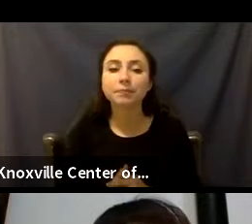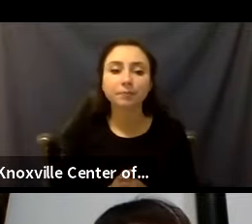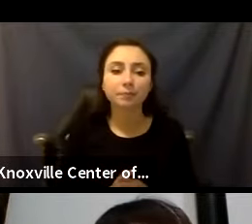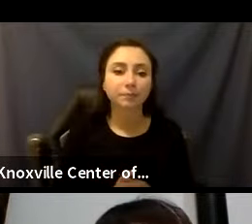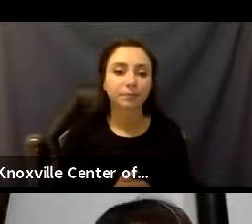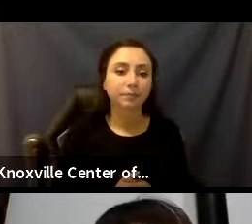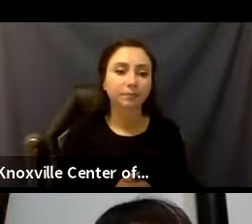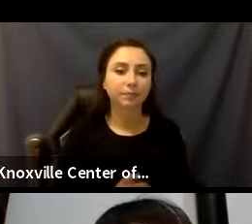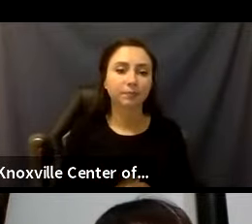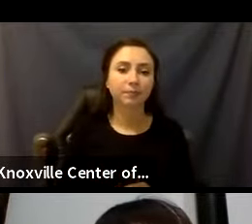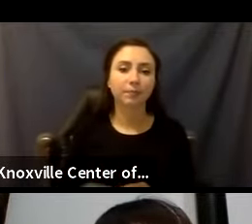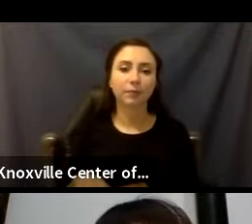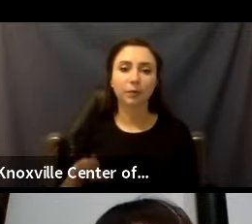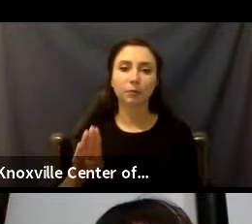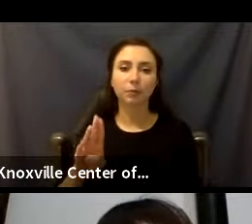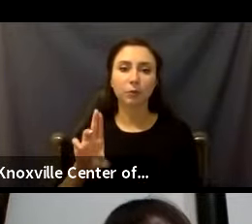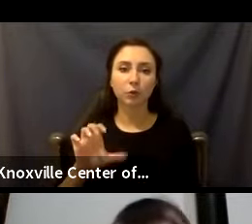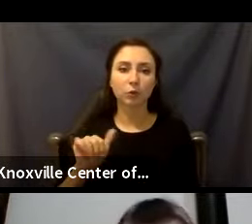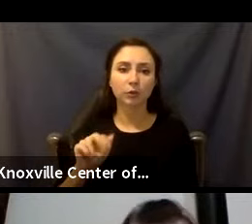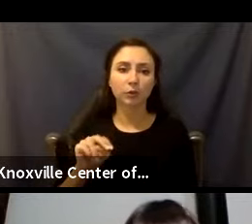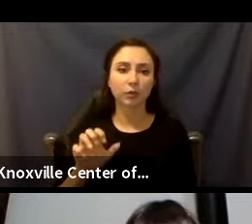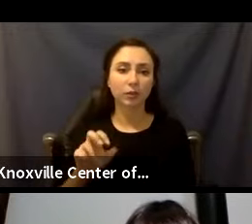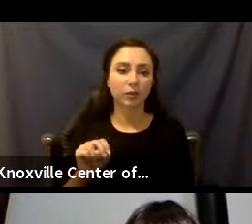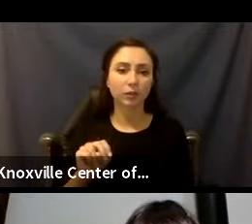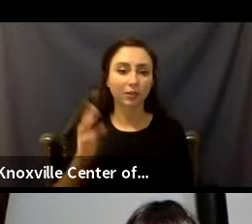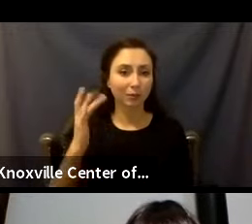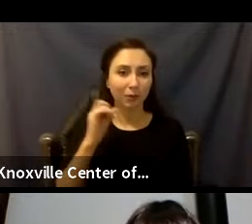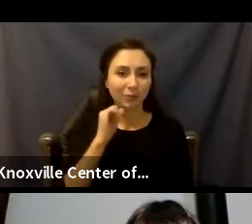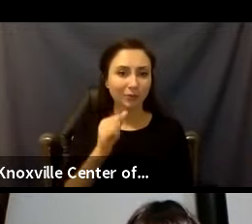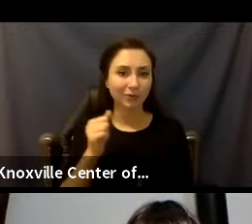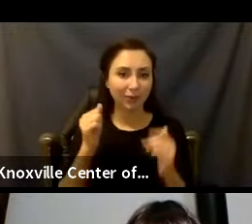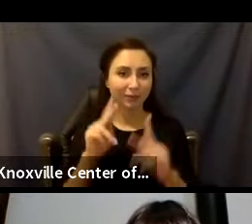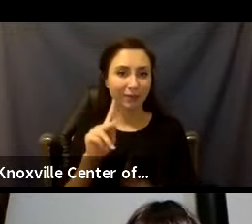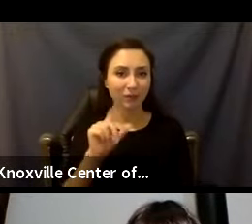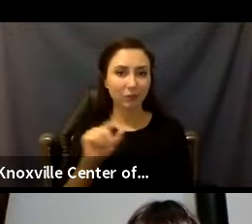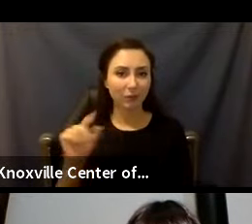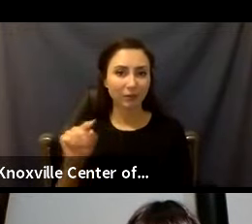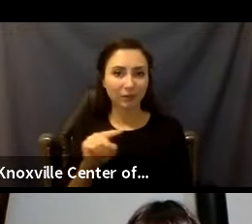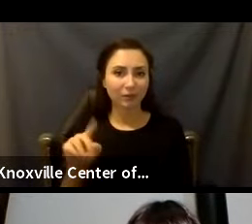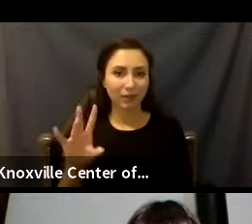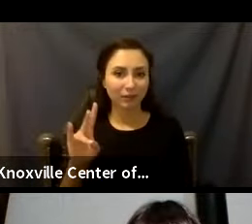I guess my question is, why would you not let 2020-7